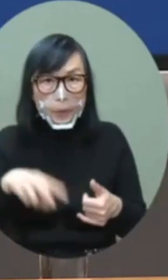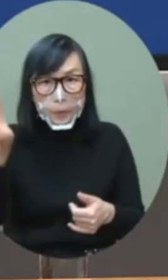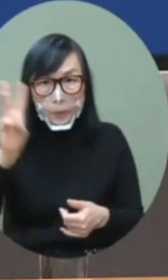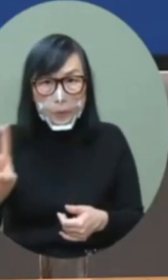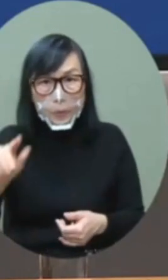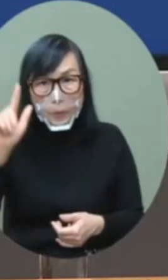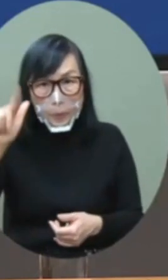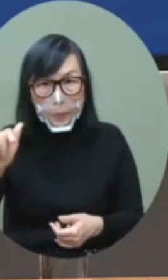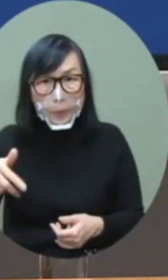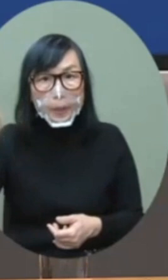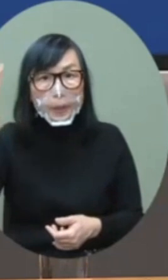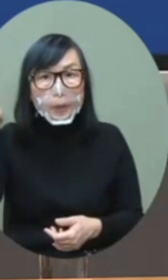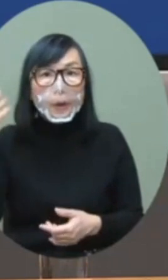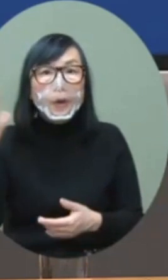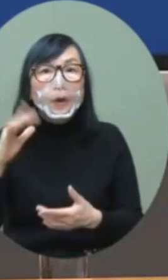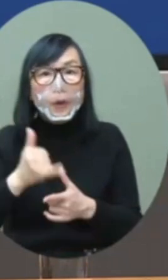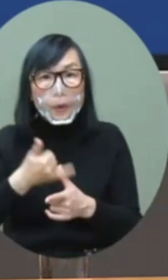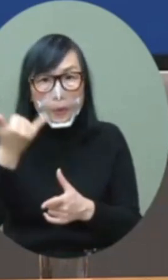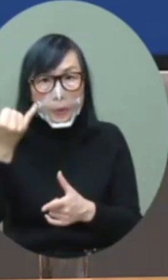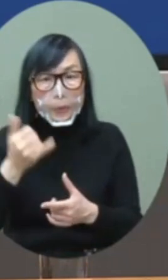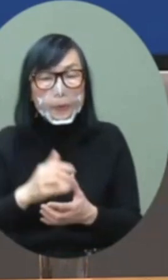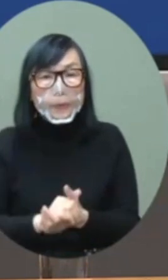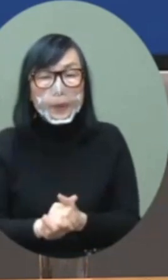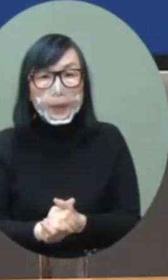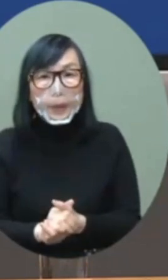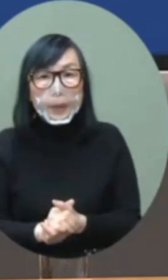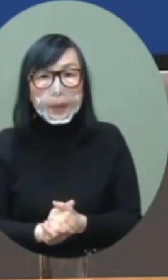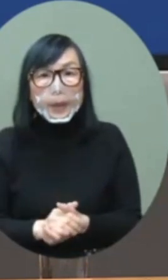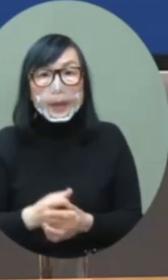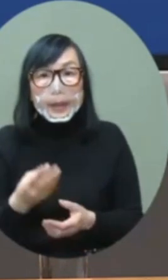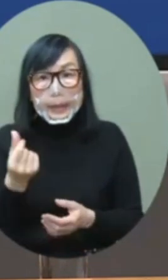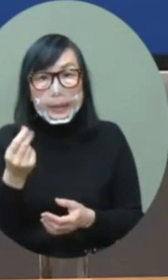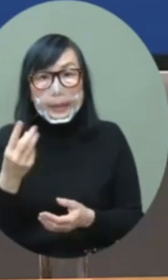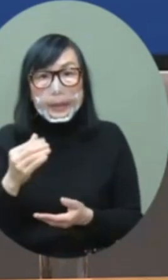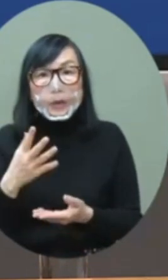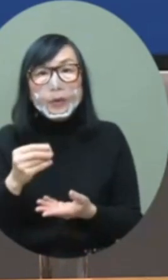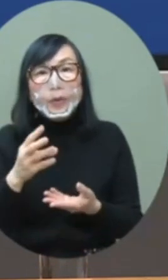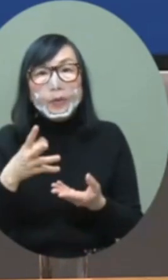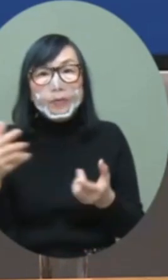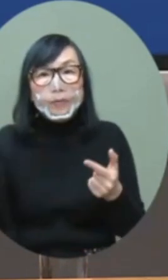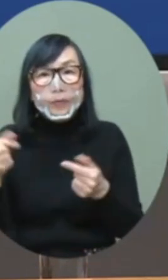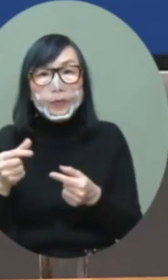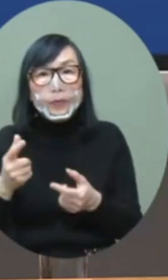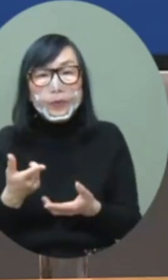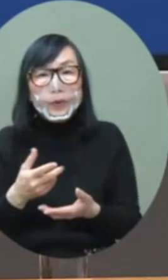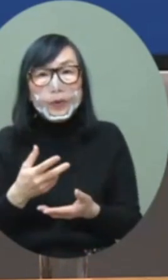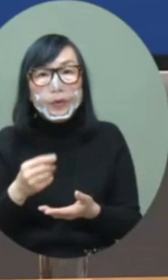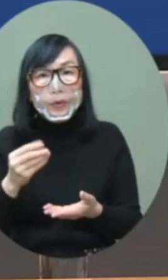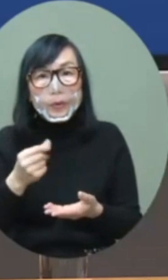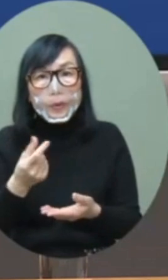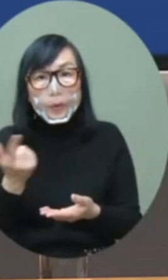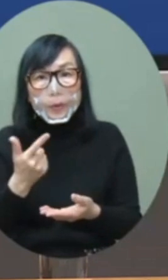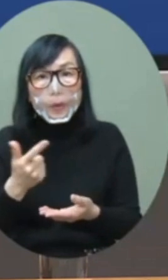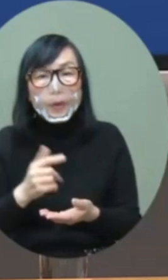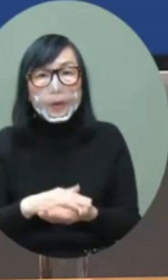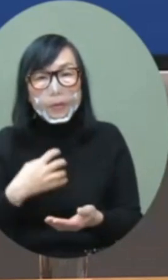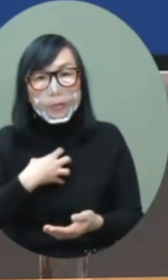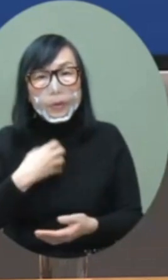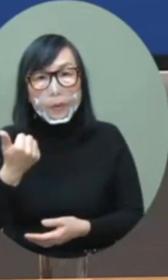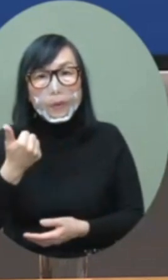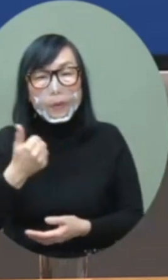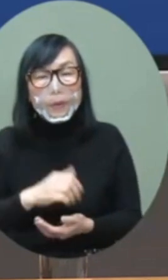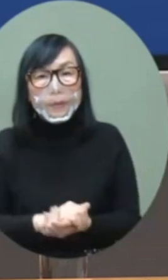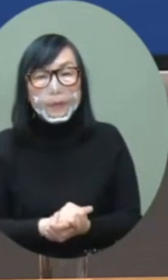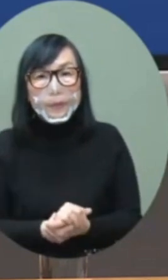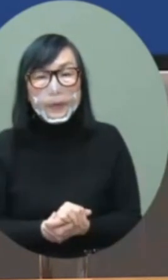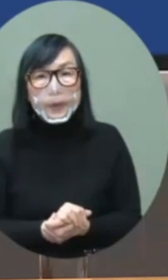lot of money, I can tell you, but this is money worth spent in order to have a very good picture of the Hong Kong's